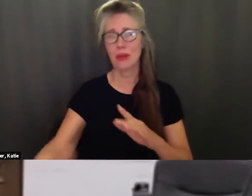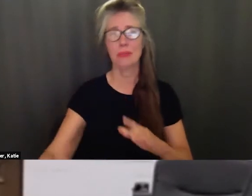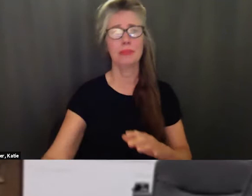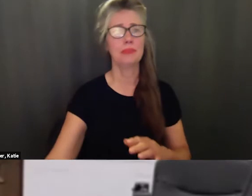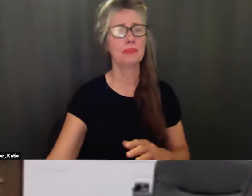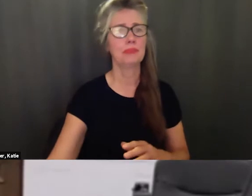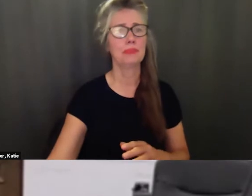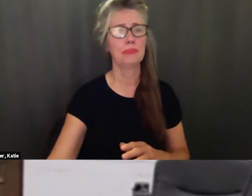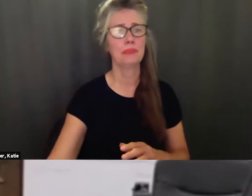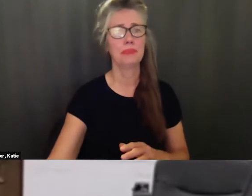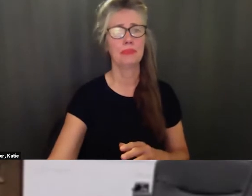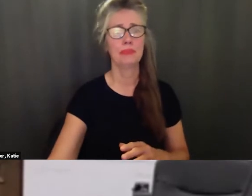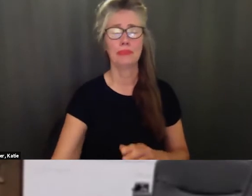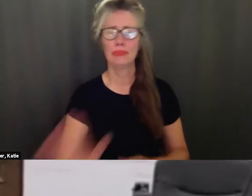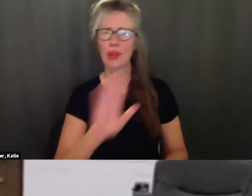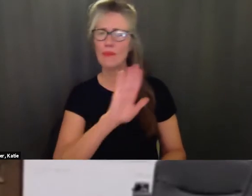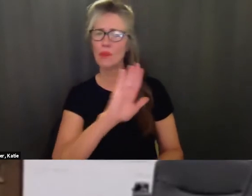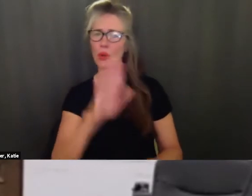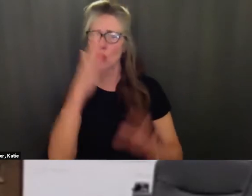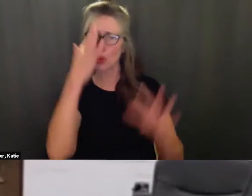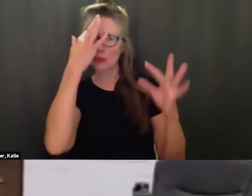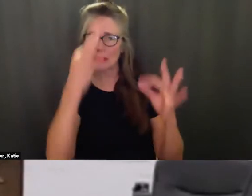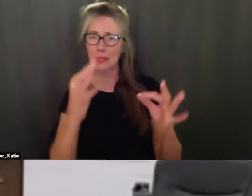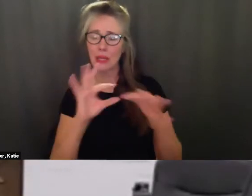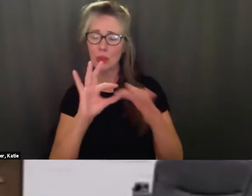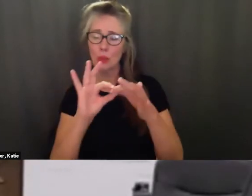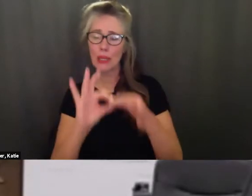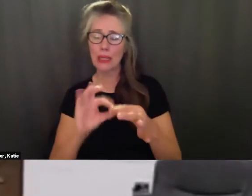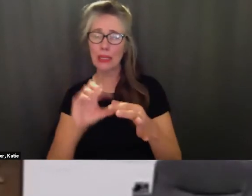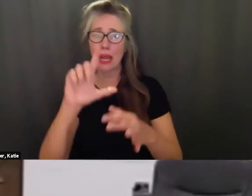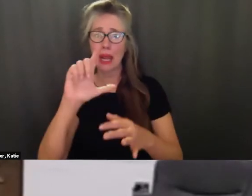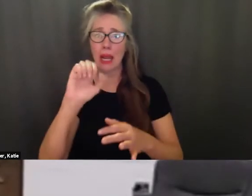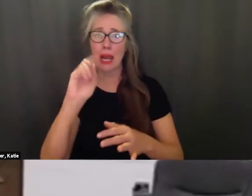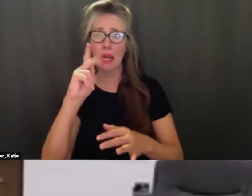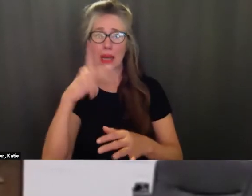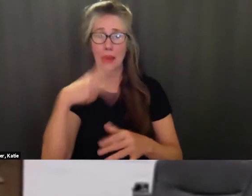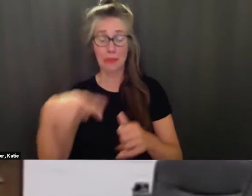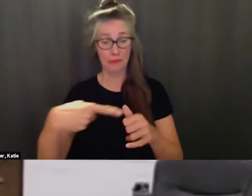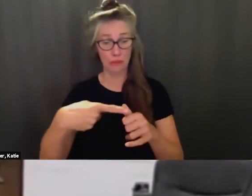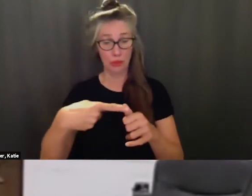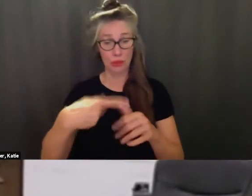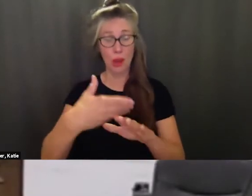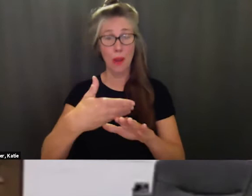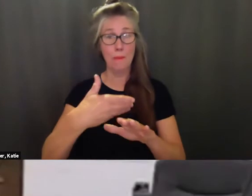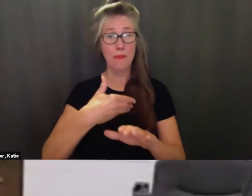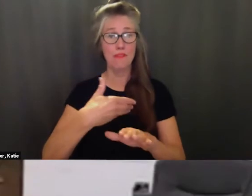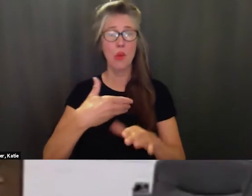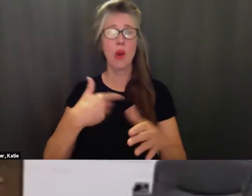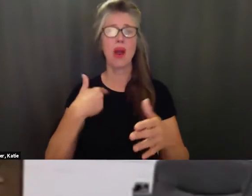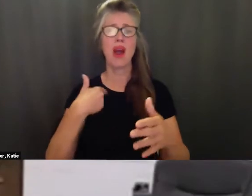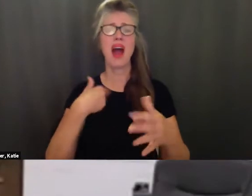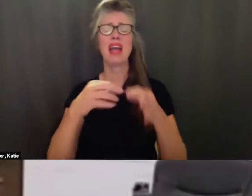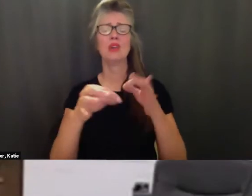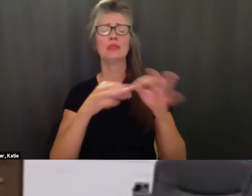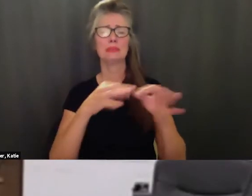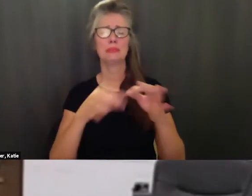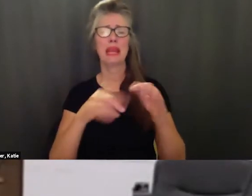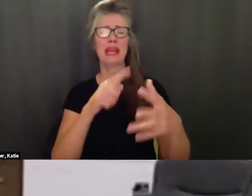you make a decision on the LCAP. The first one is actually, before the 3 points, I want to say the